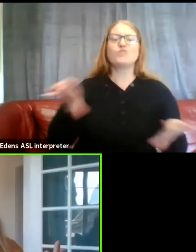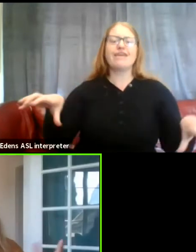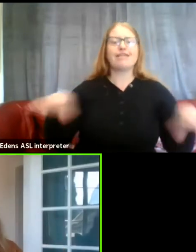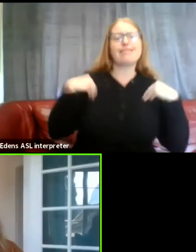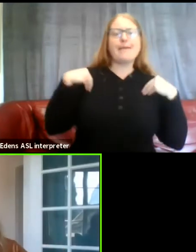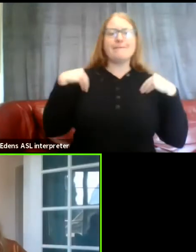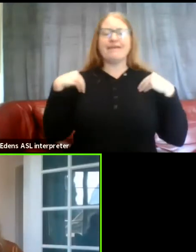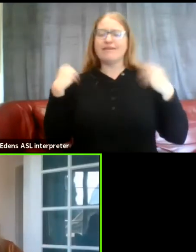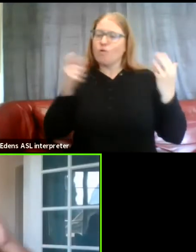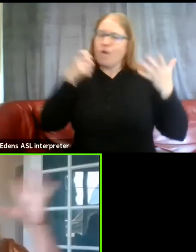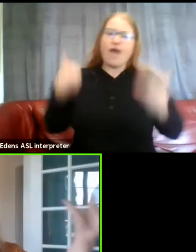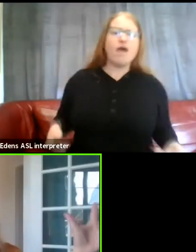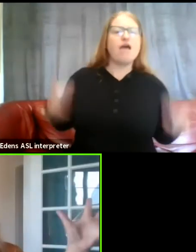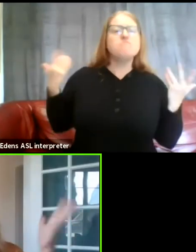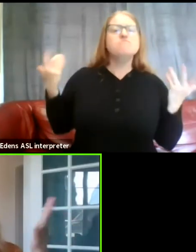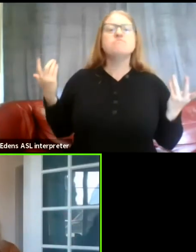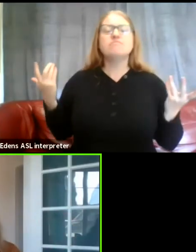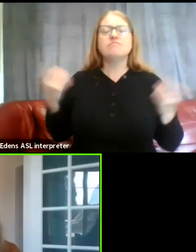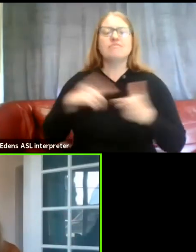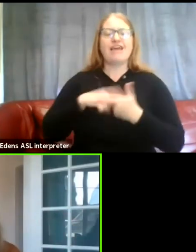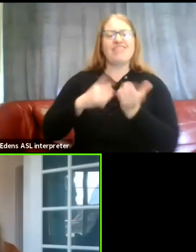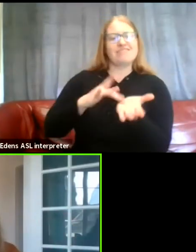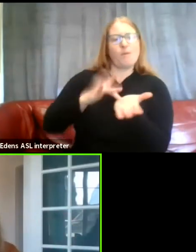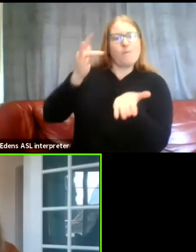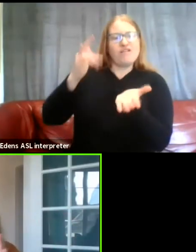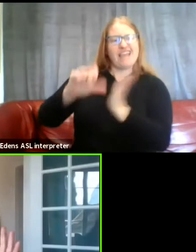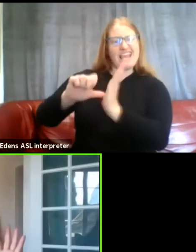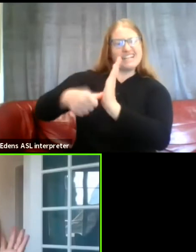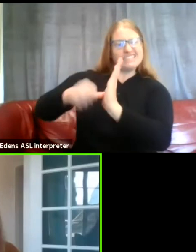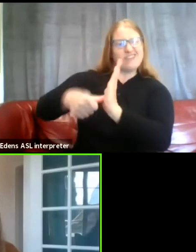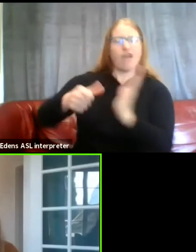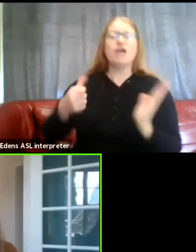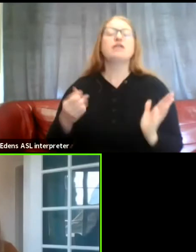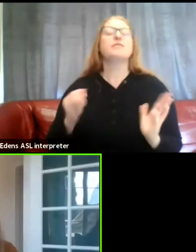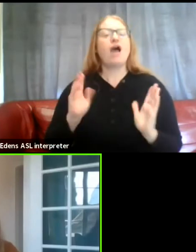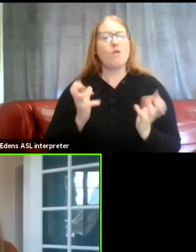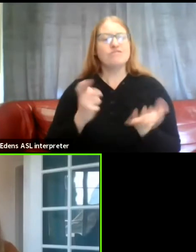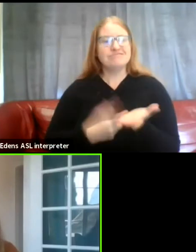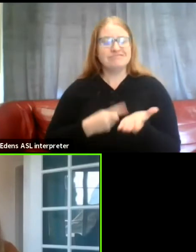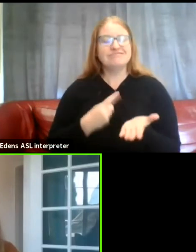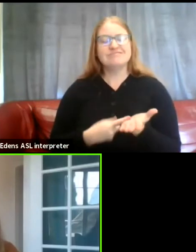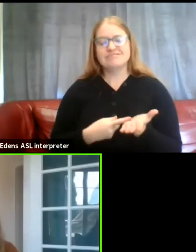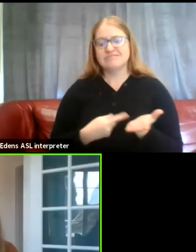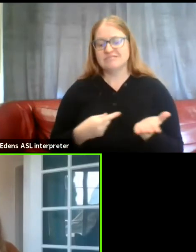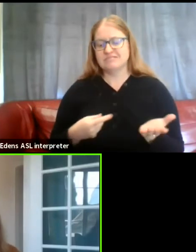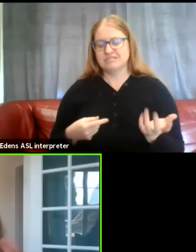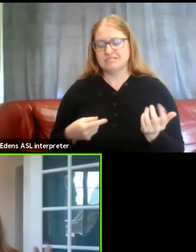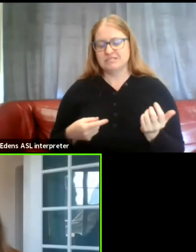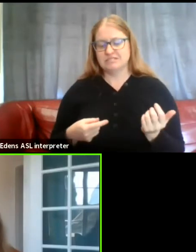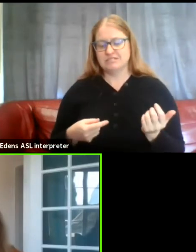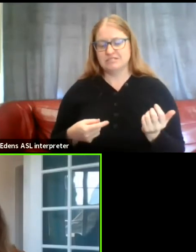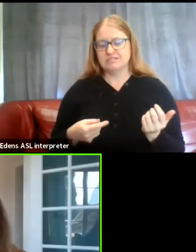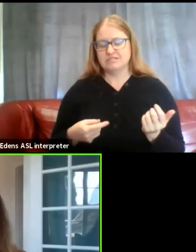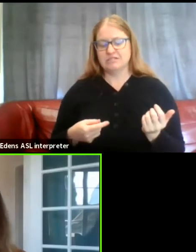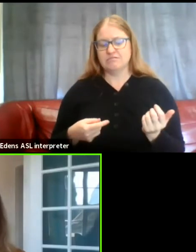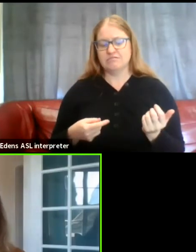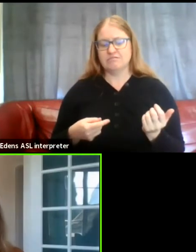the stereotype and then kind of exploding it by intensifying it. But I want to talk about that in relation